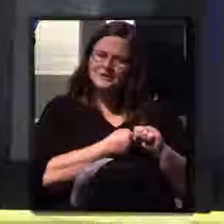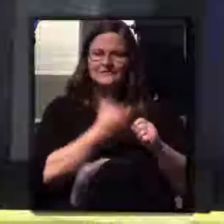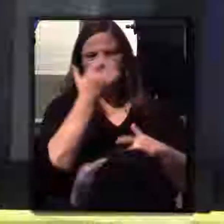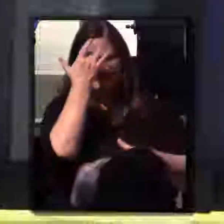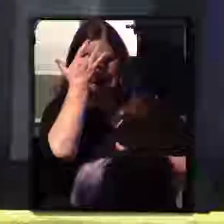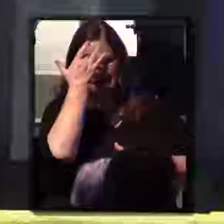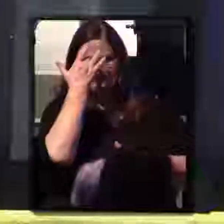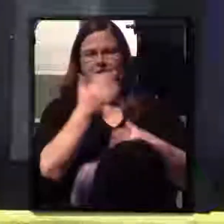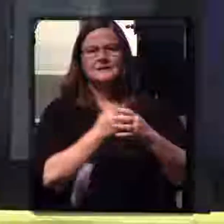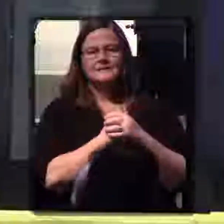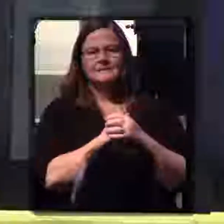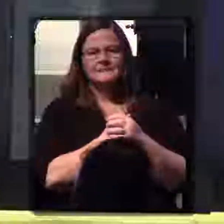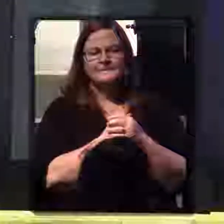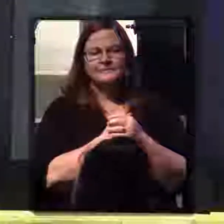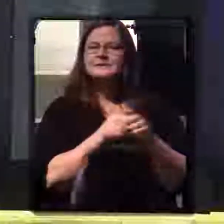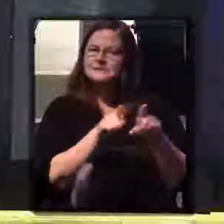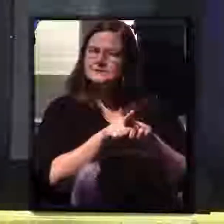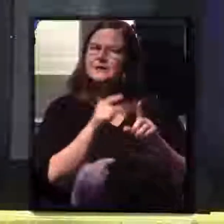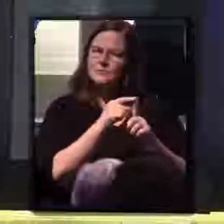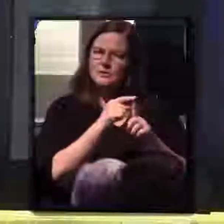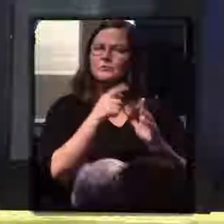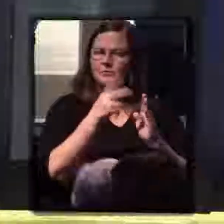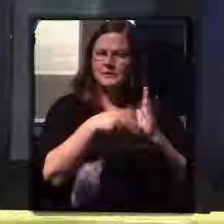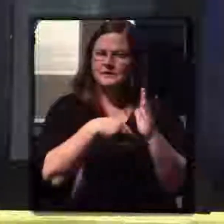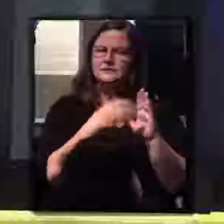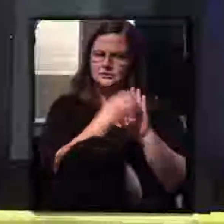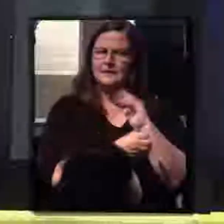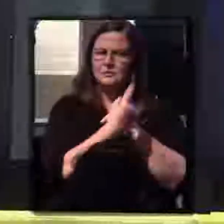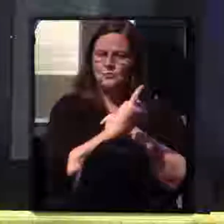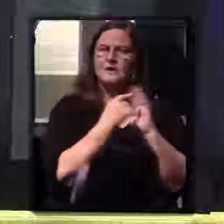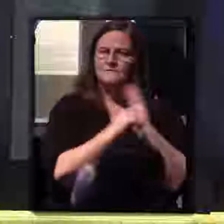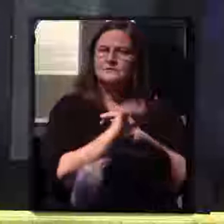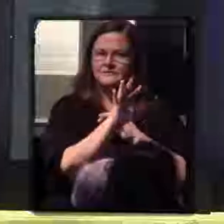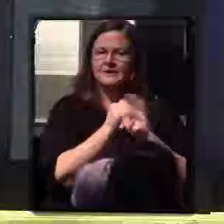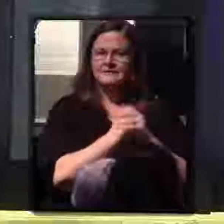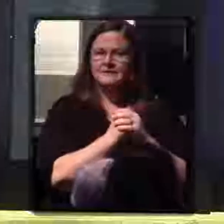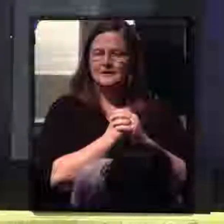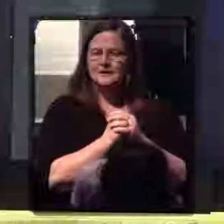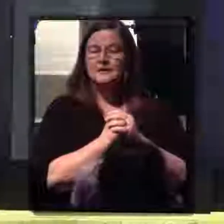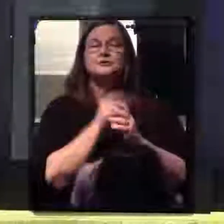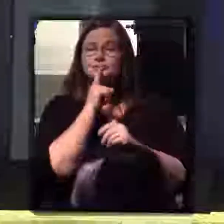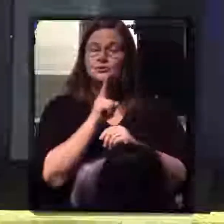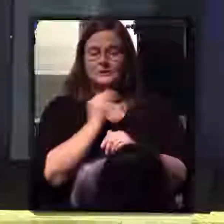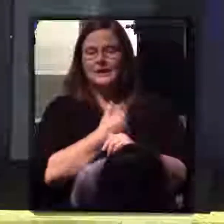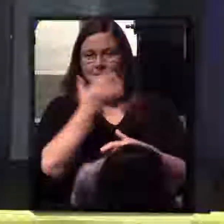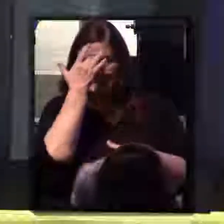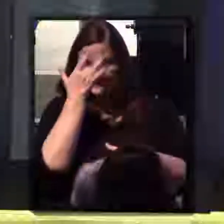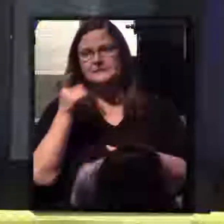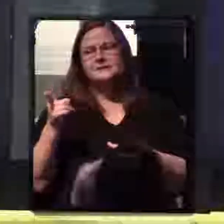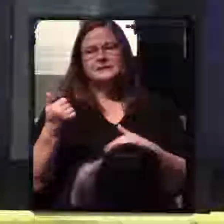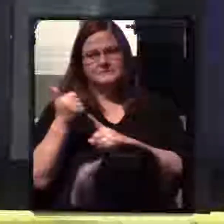be translated sickness. Sickness. It's the same word we read in chapter 1, verse 5. Surely